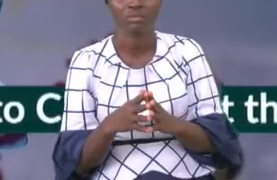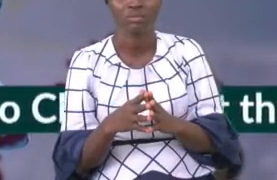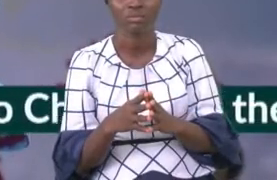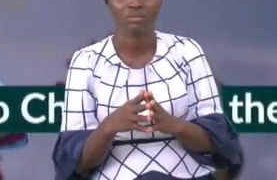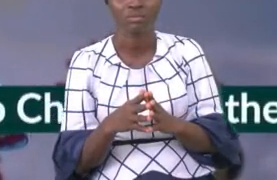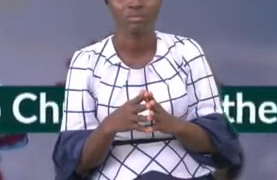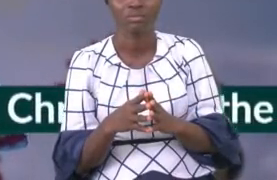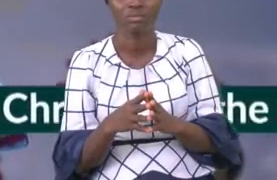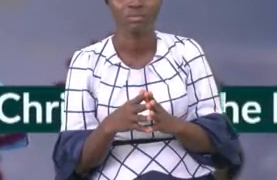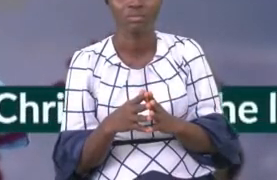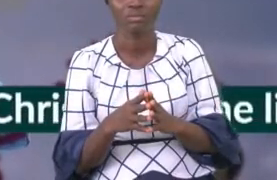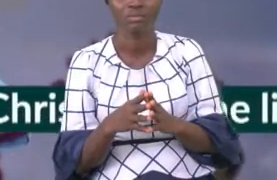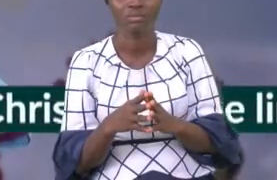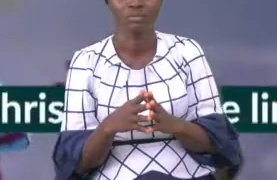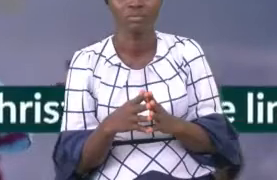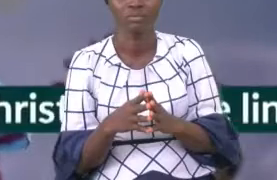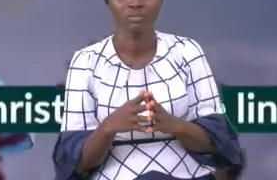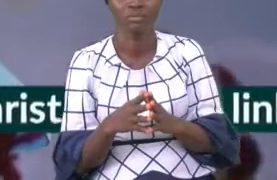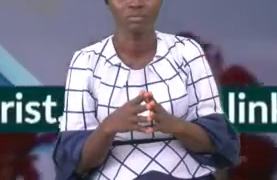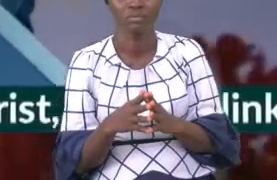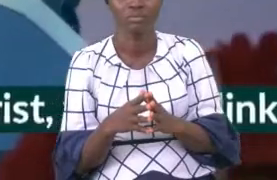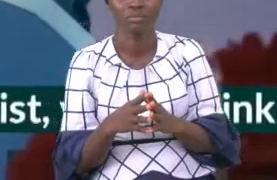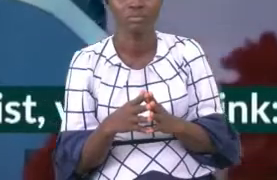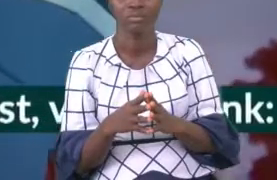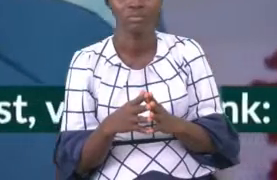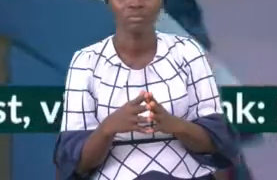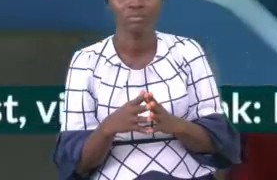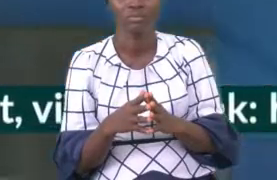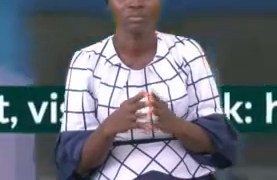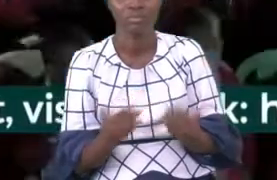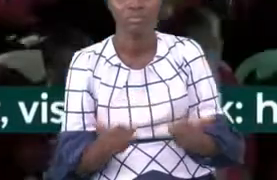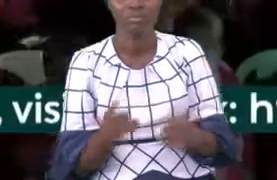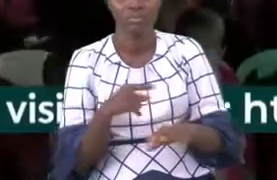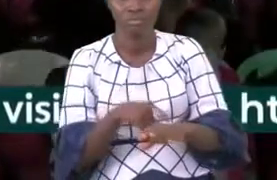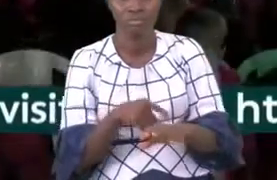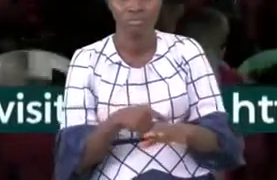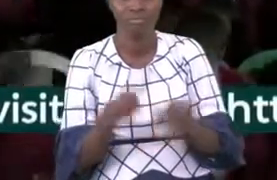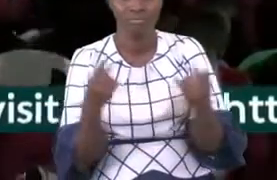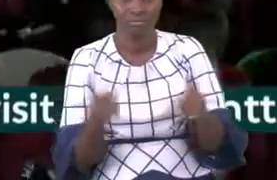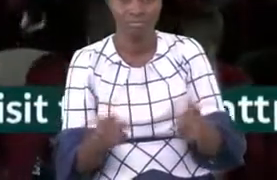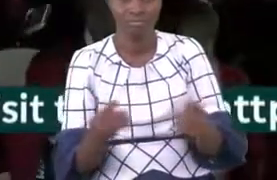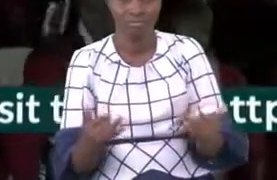Now the time has come. Shall we rise up as our Father in the Lord